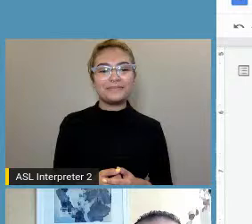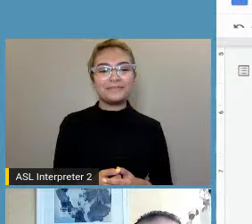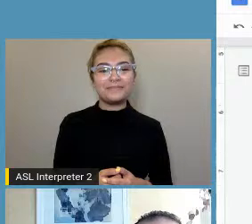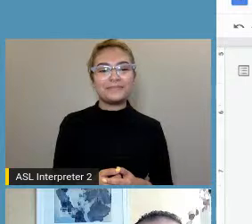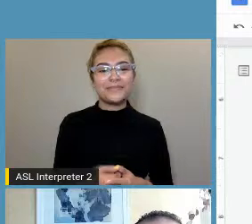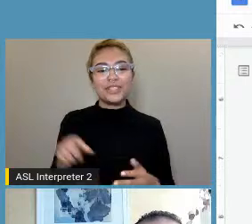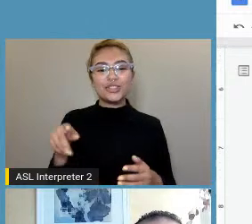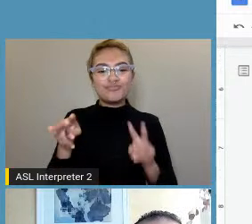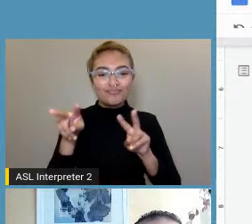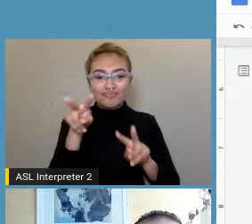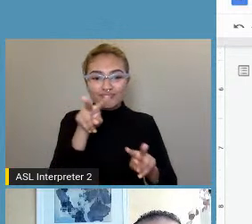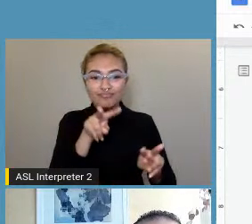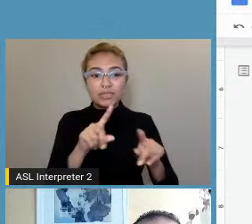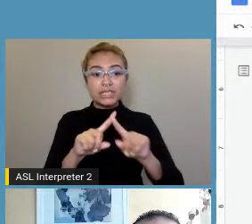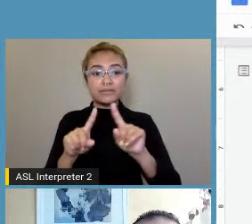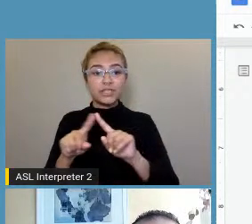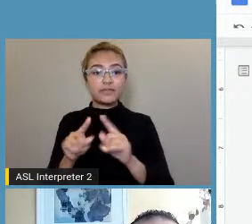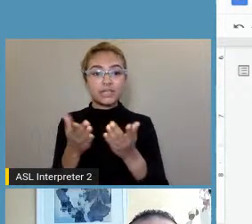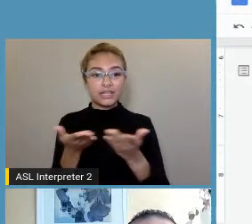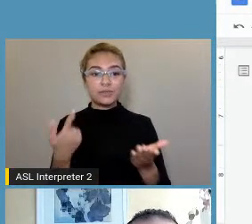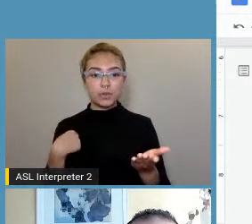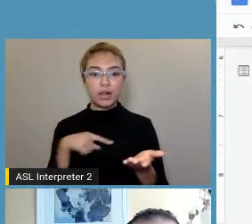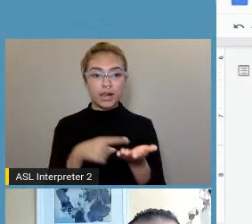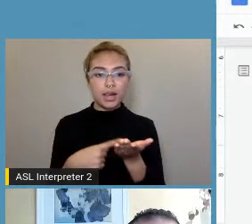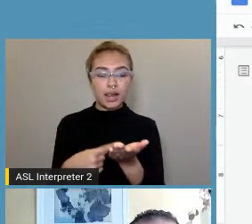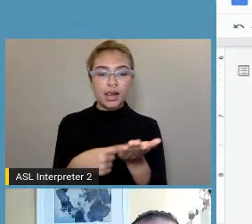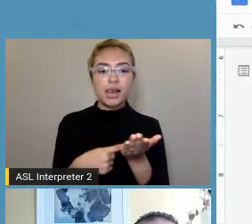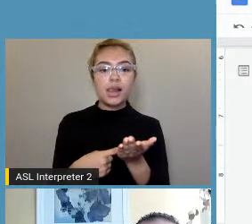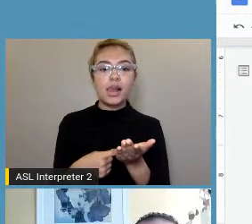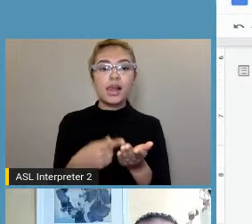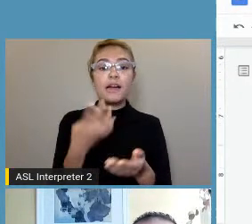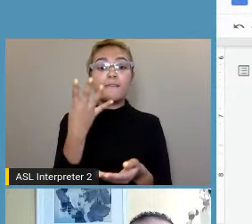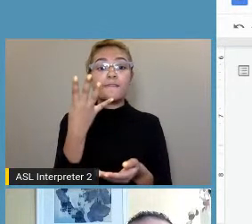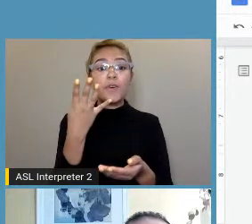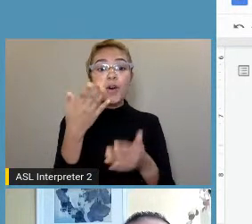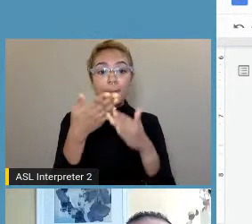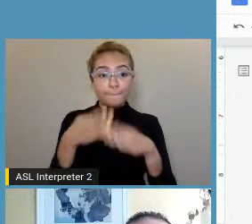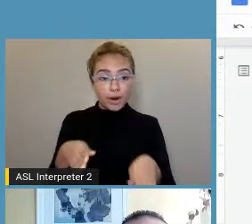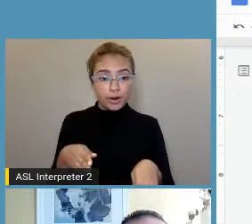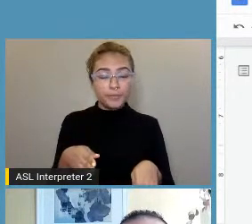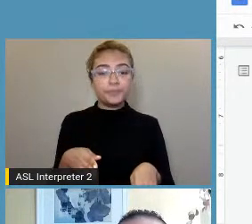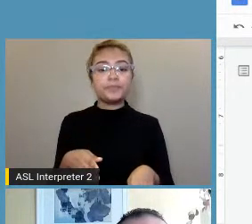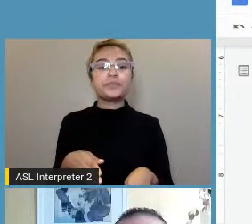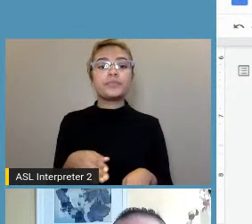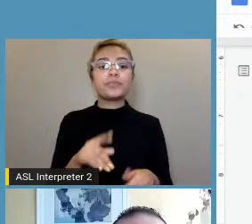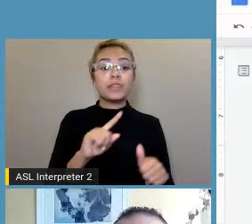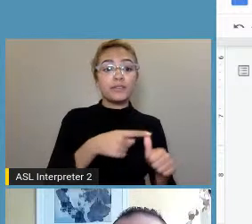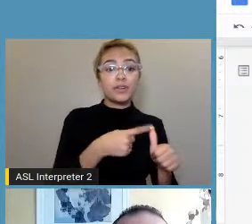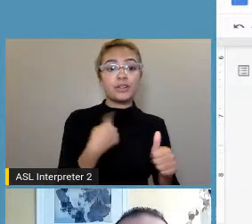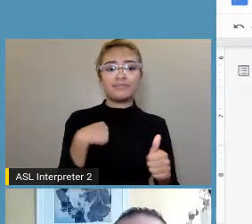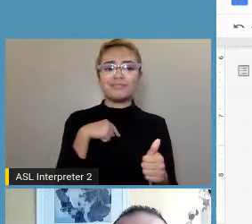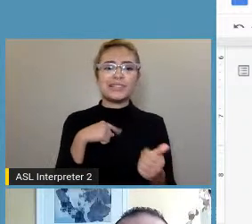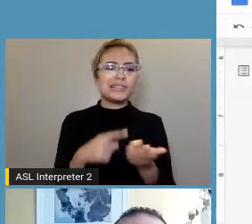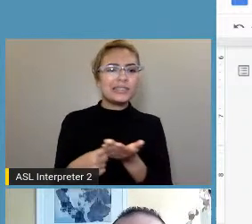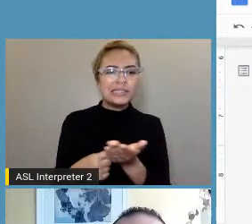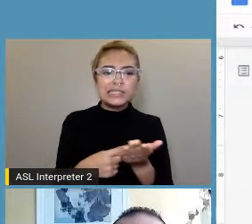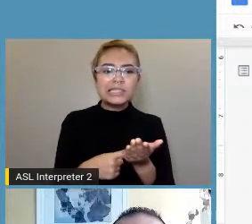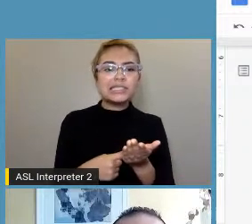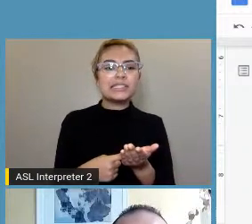things. And I have things out in basically 4 sections. So first, we'll just talk a little bit